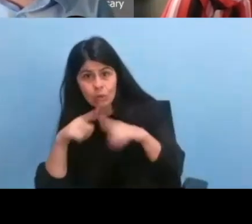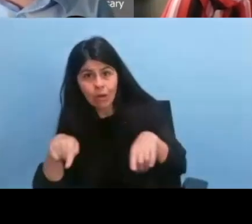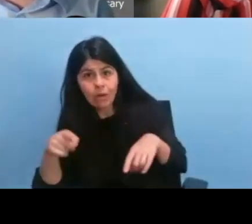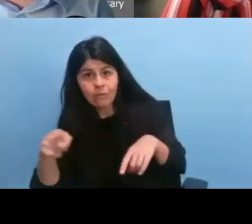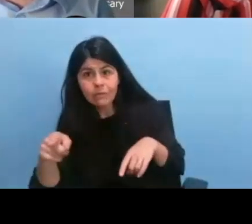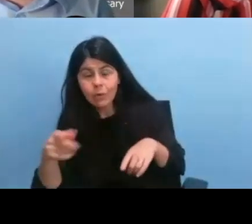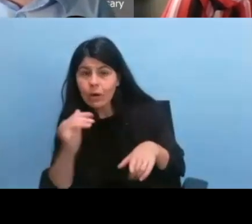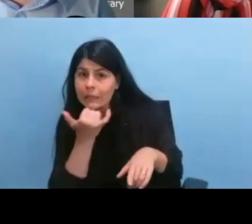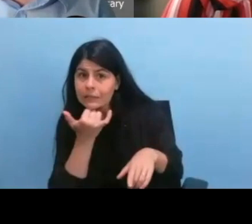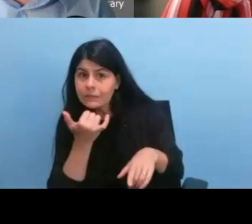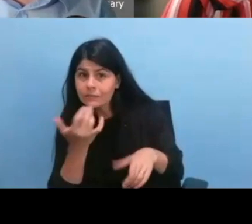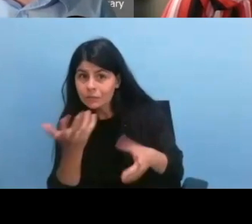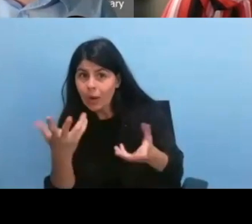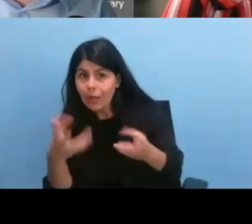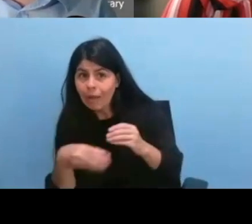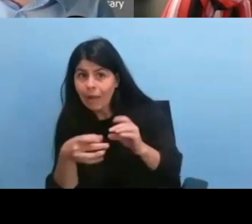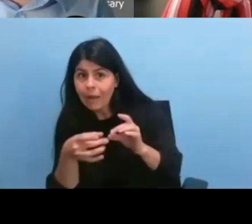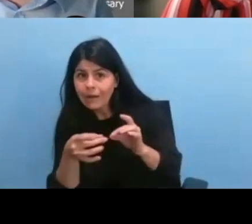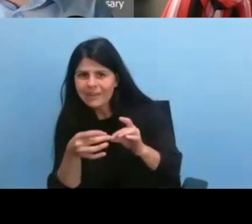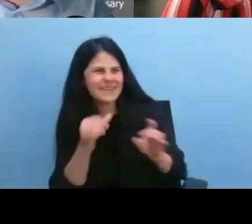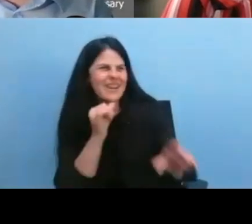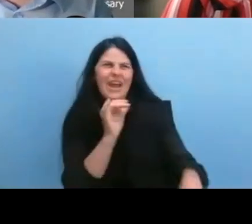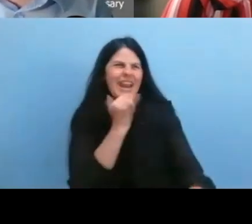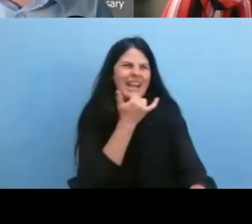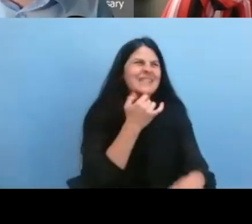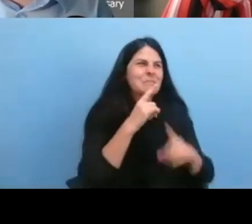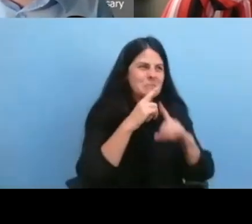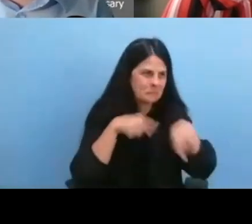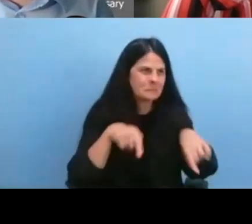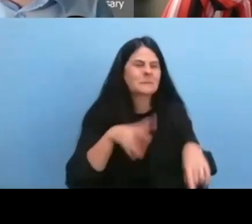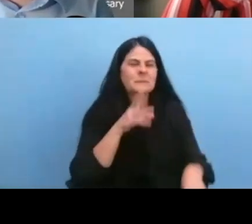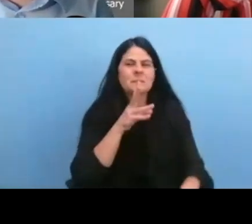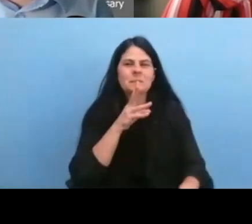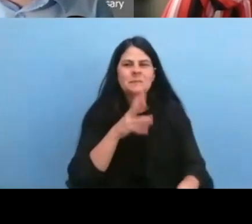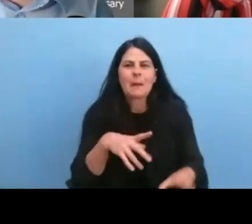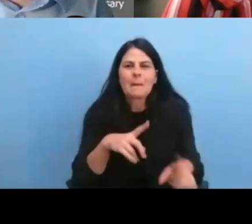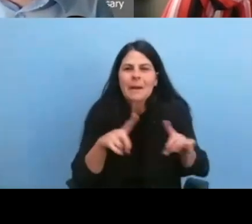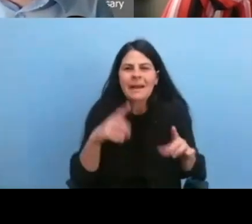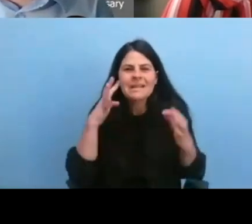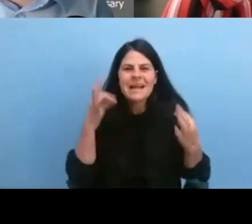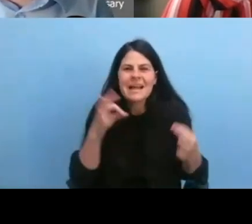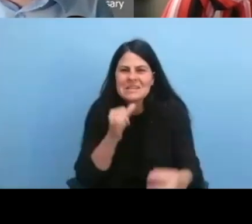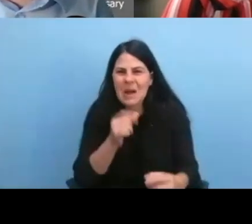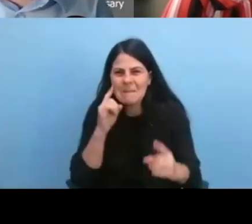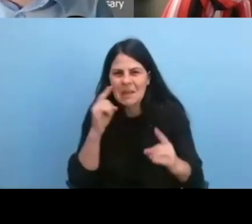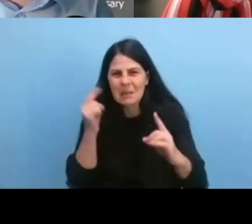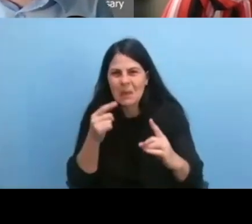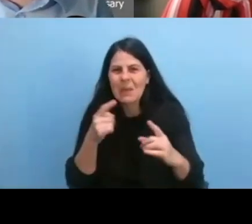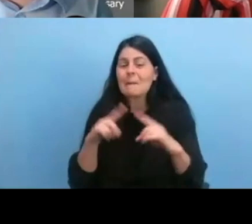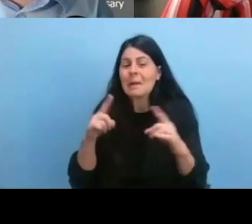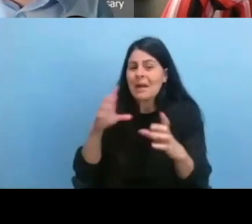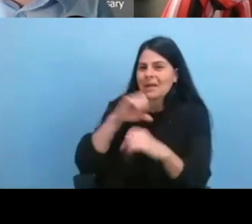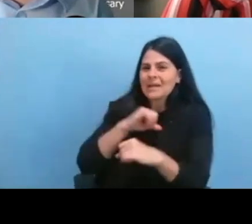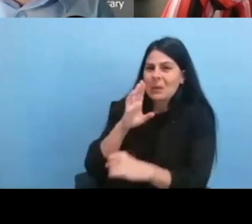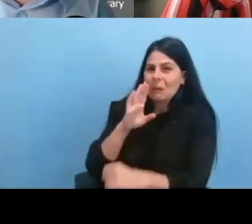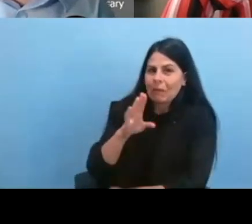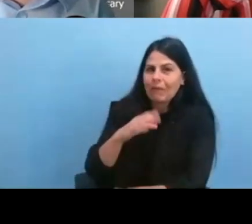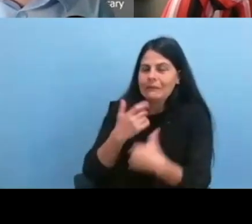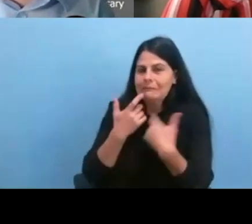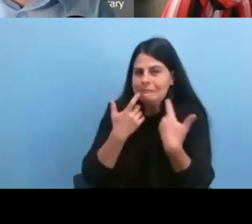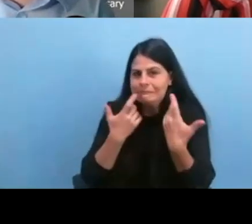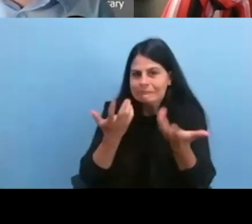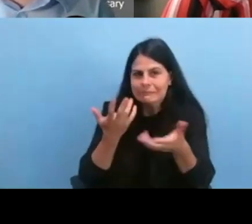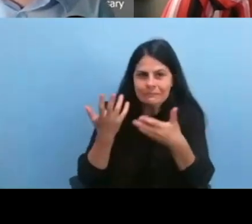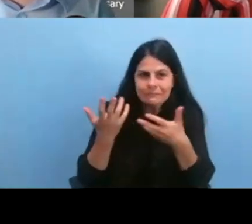accident. No, it wasn't an accident, although I decided not to make the point, but I guess I will now. And I just